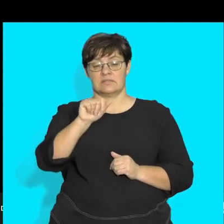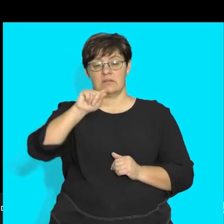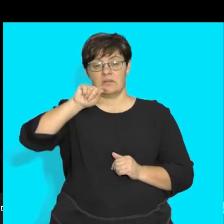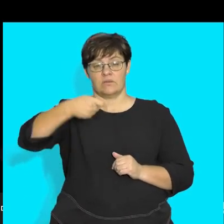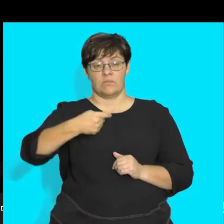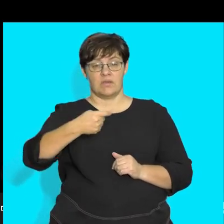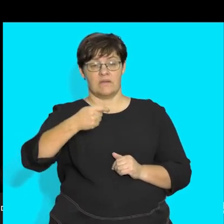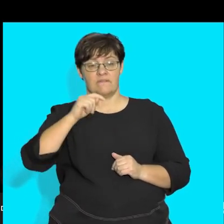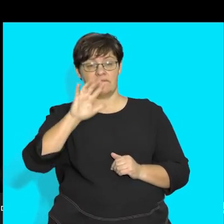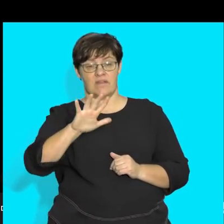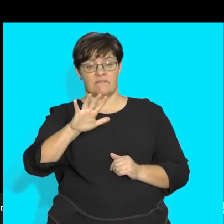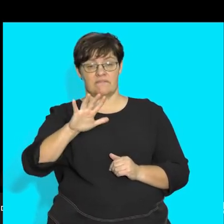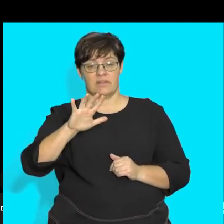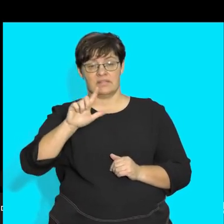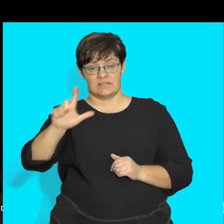I get